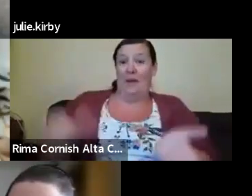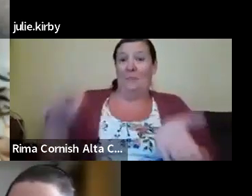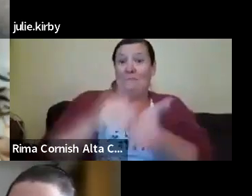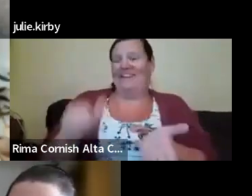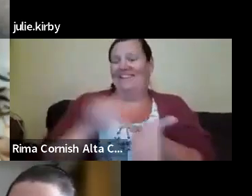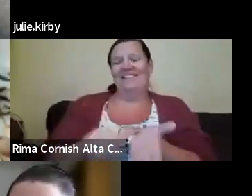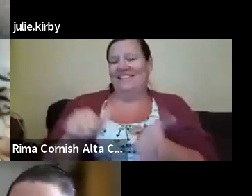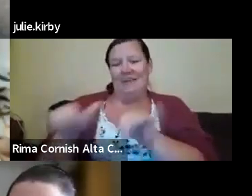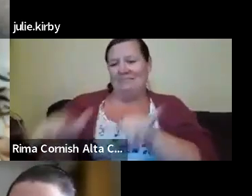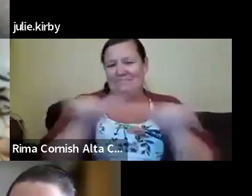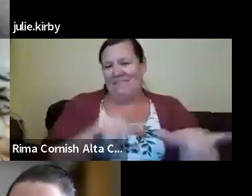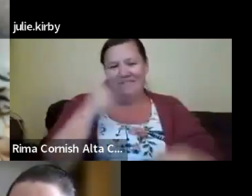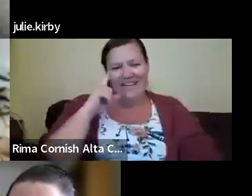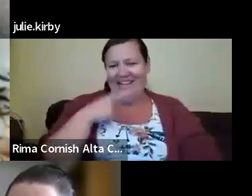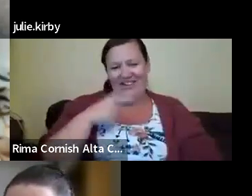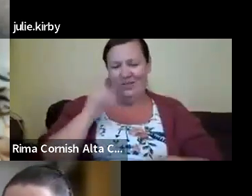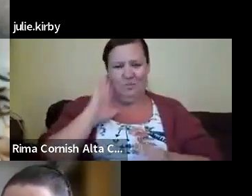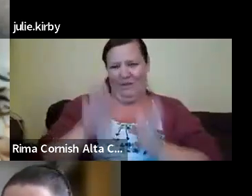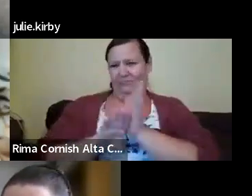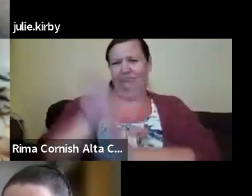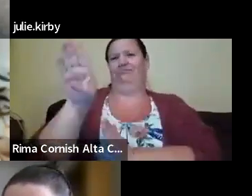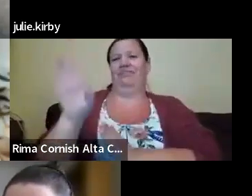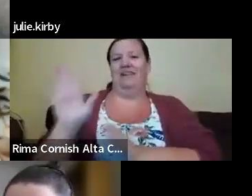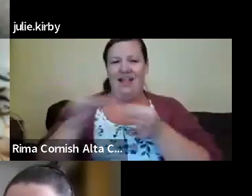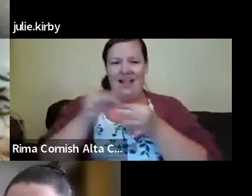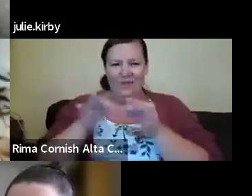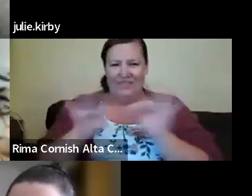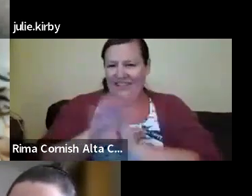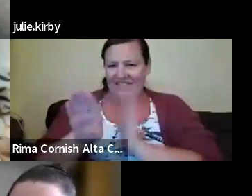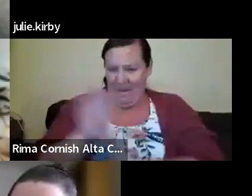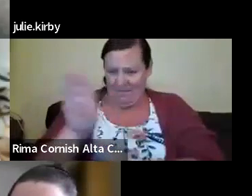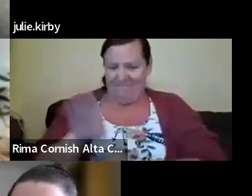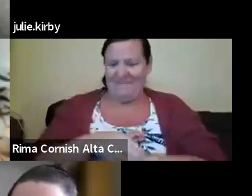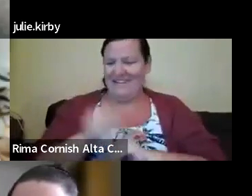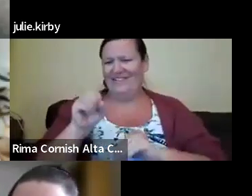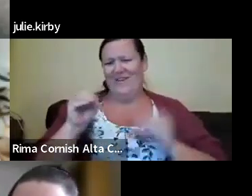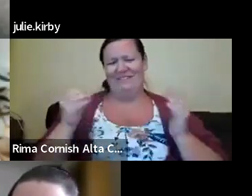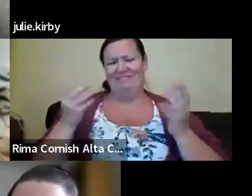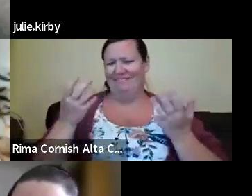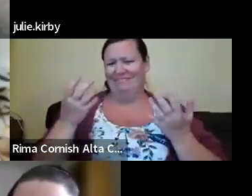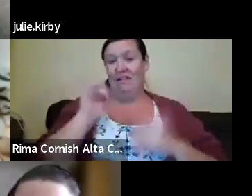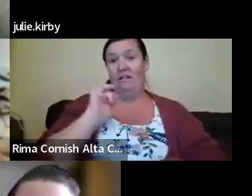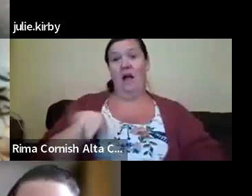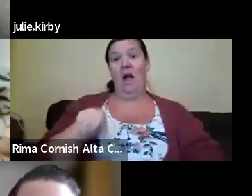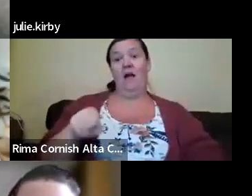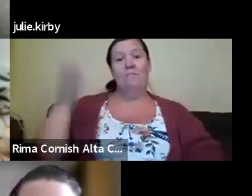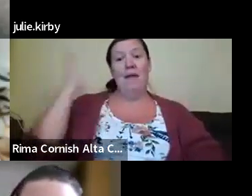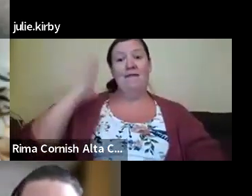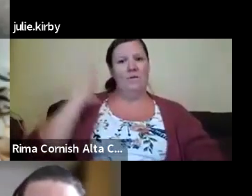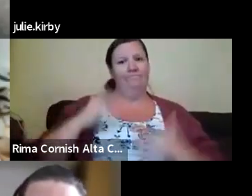so we will do that repetitively, the same thing that you do with the hearing child to develop language.